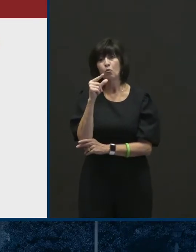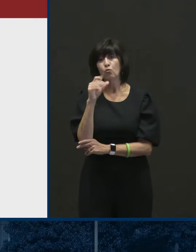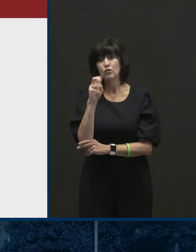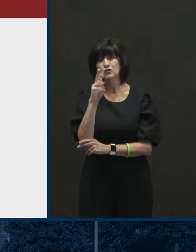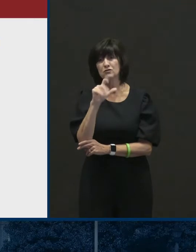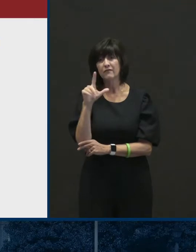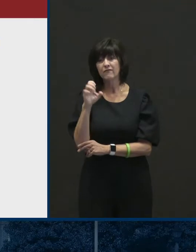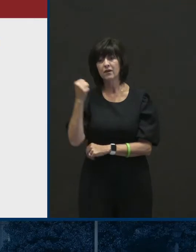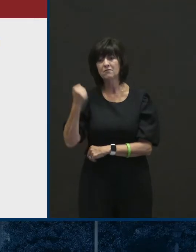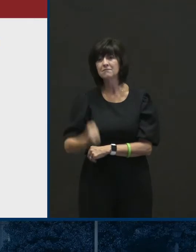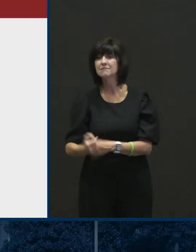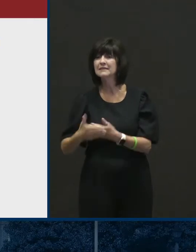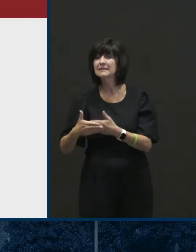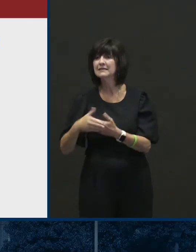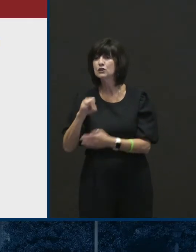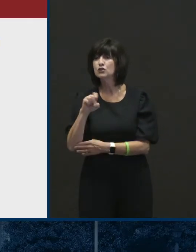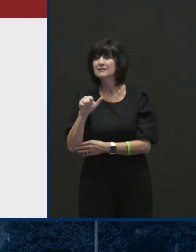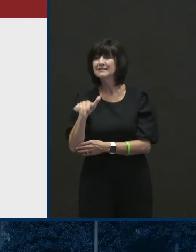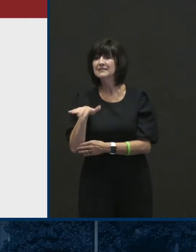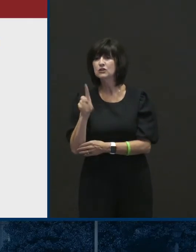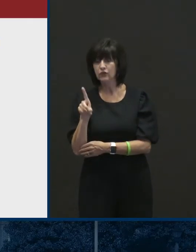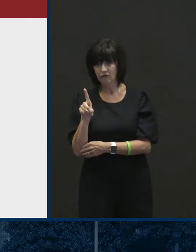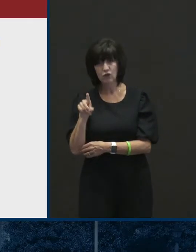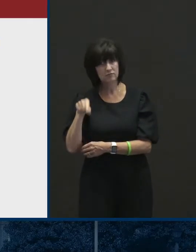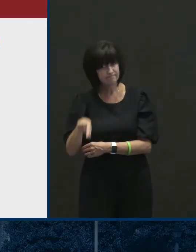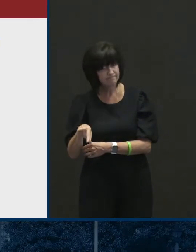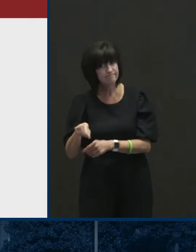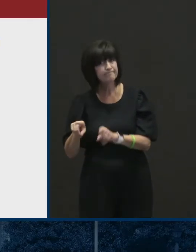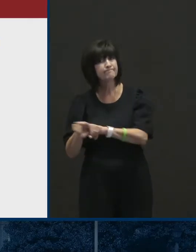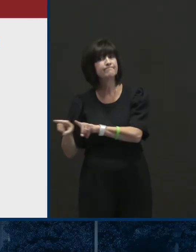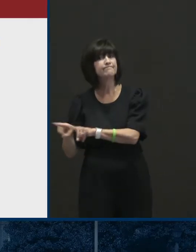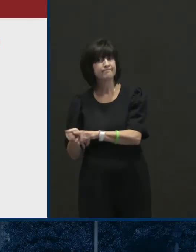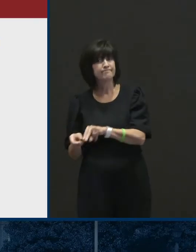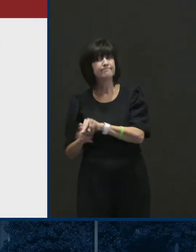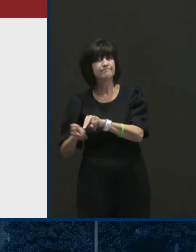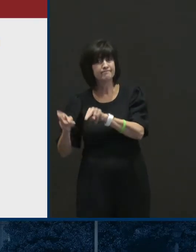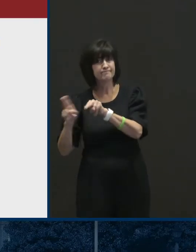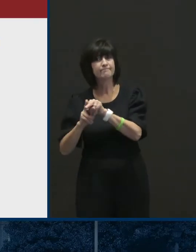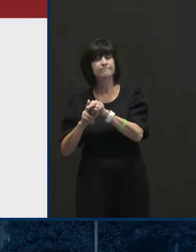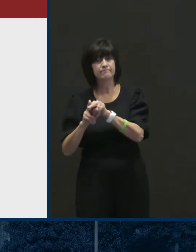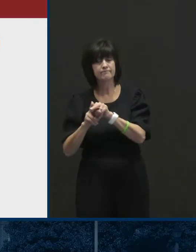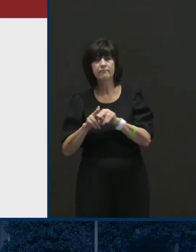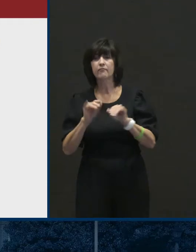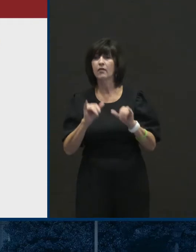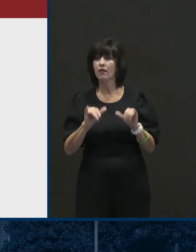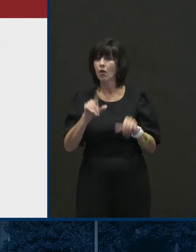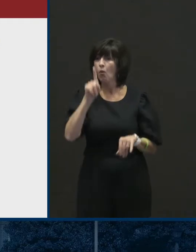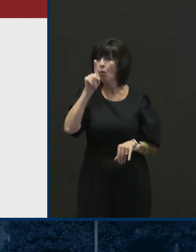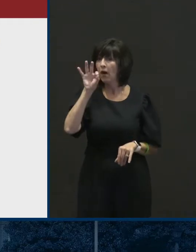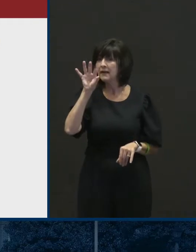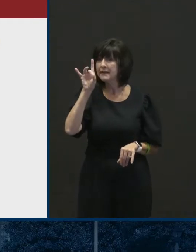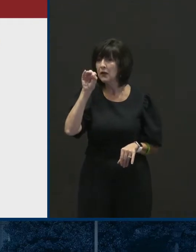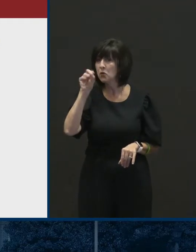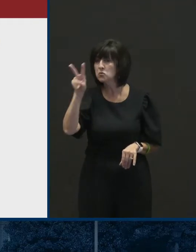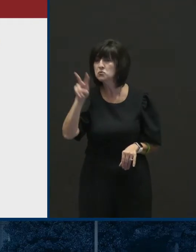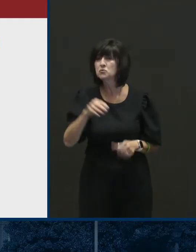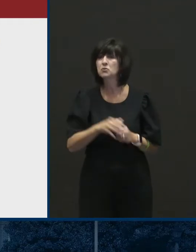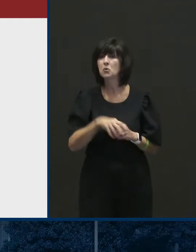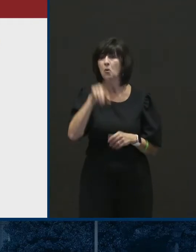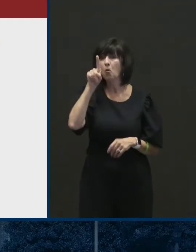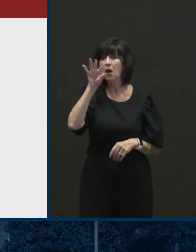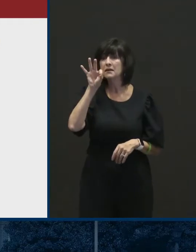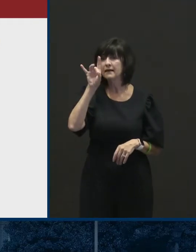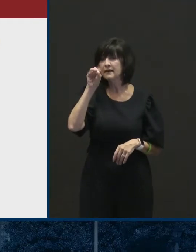there's several zip codes that jump out, 19802, 19805, and then also